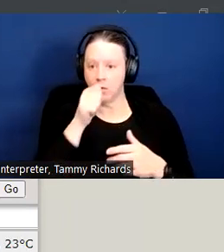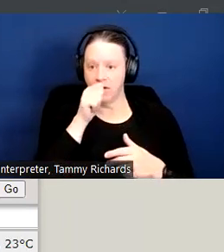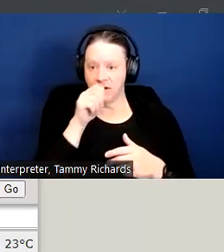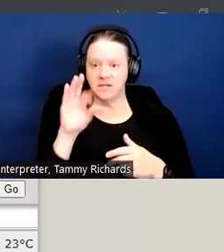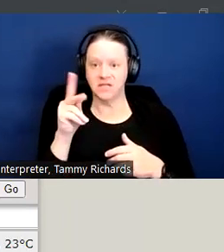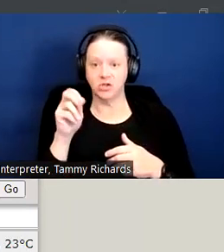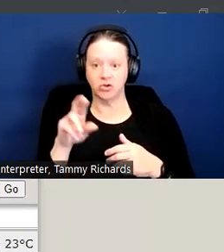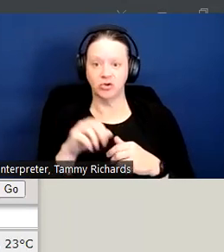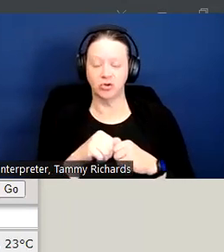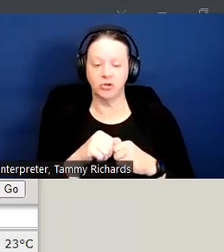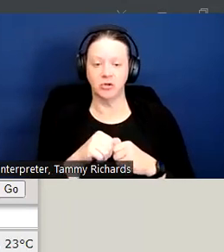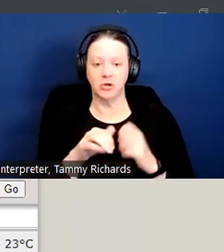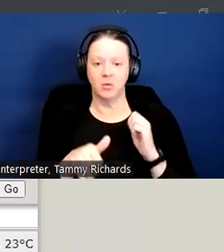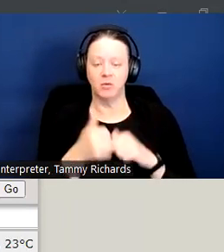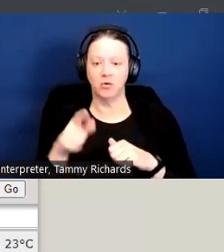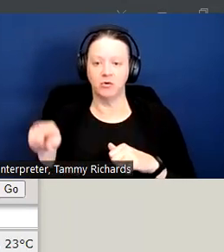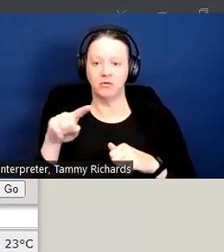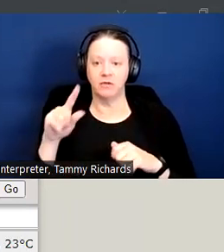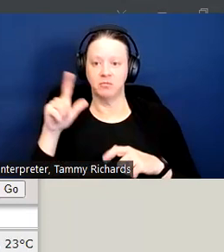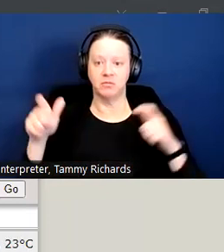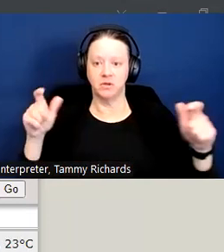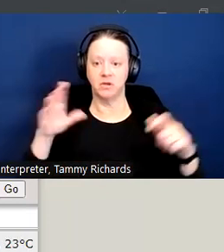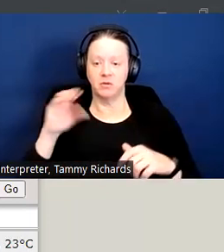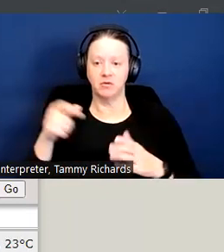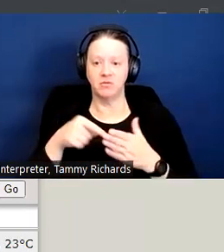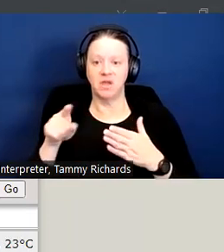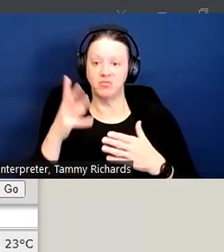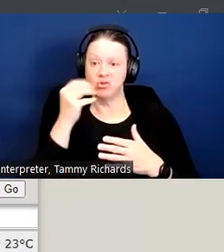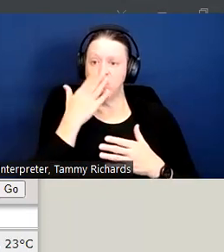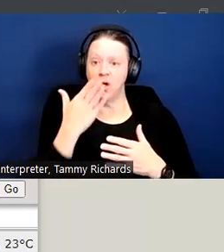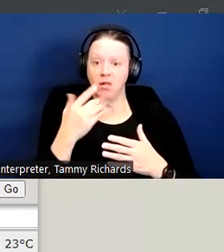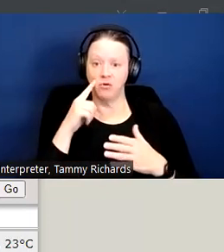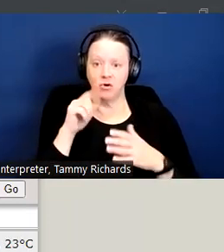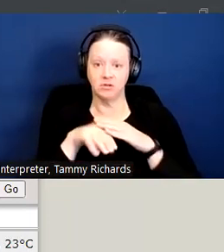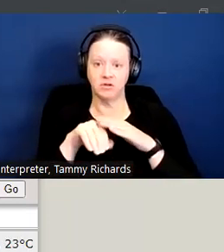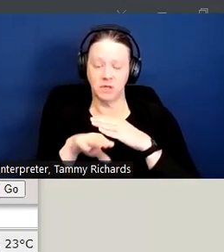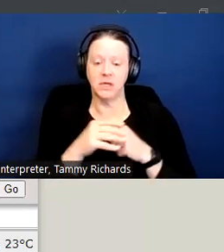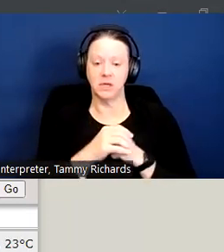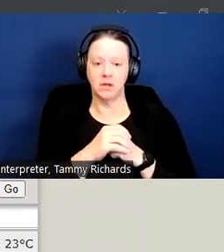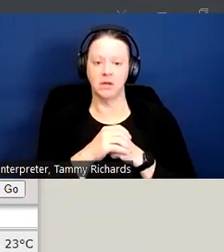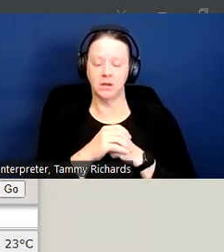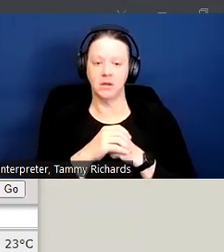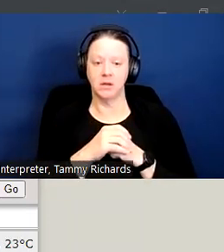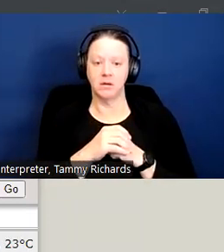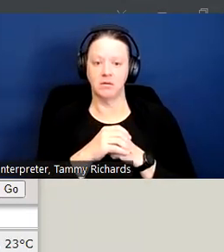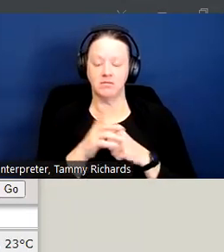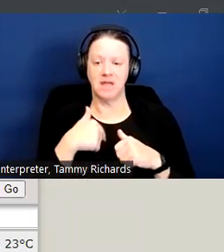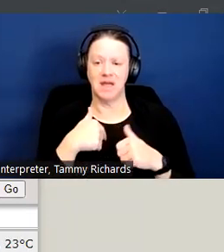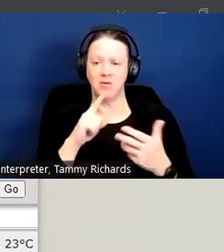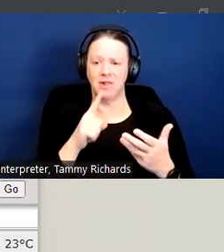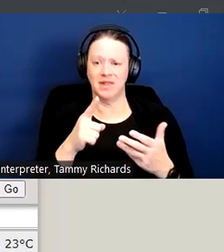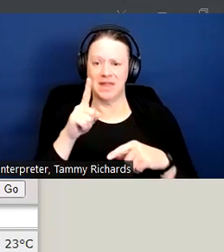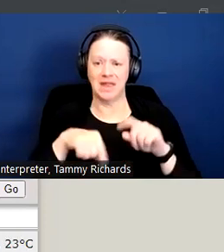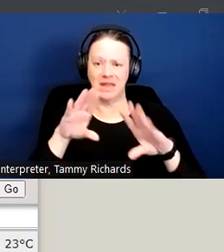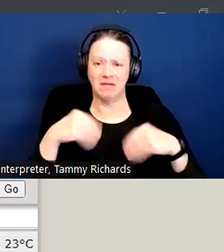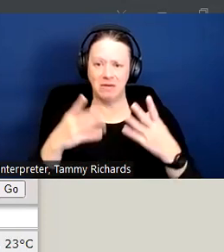sector. Most of the big companies will usually pay pretty well for accessibility. I don't really have a true